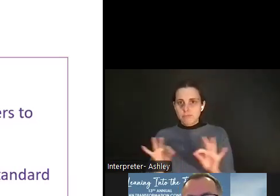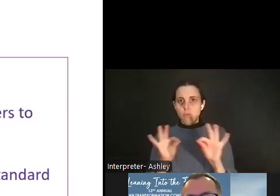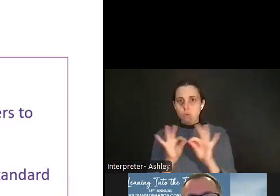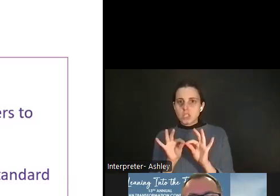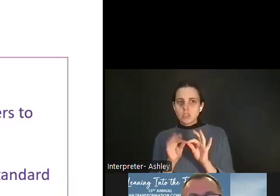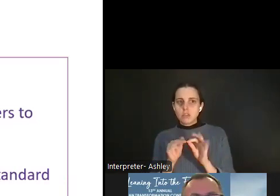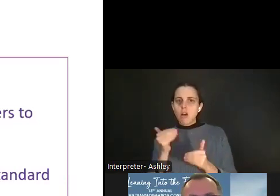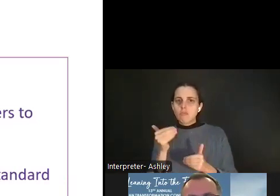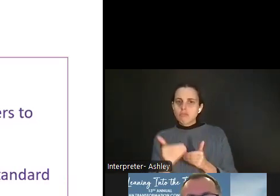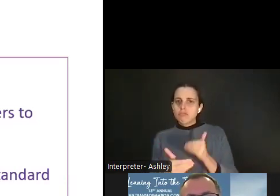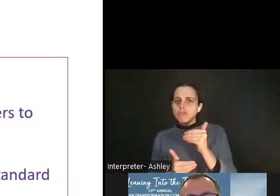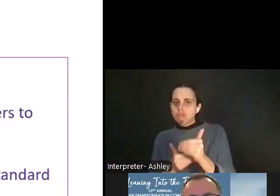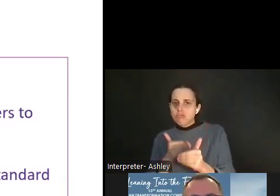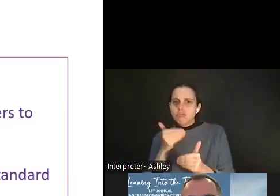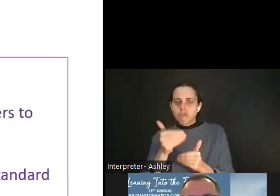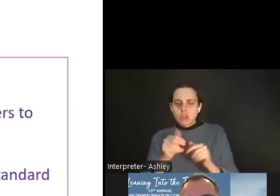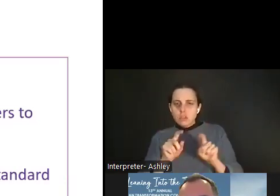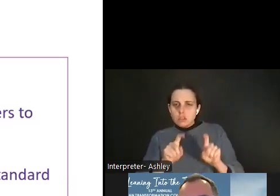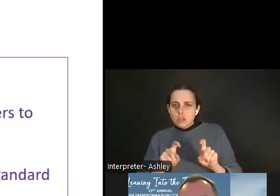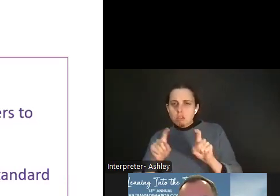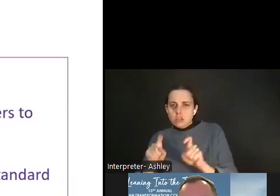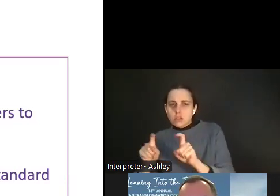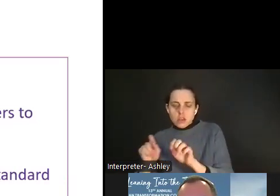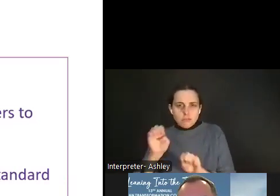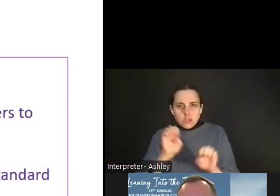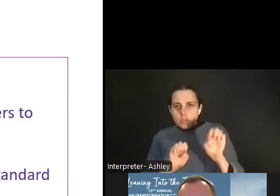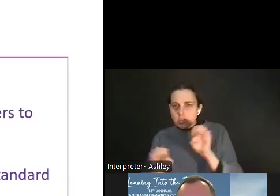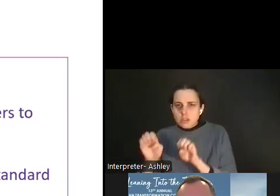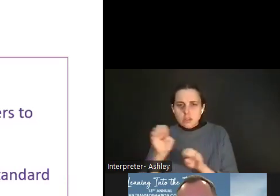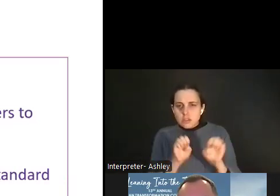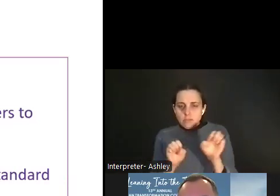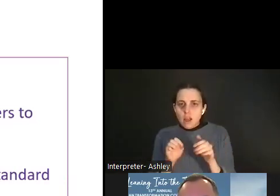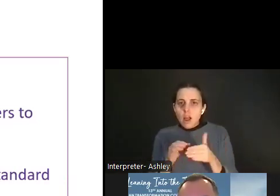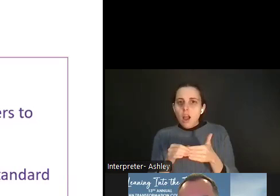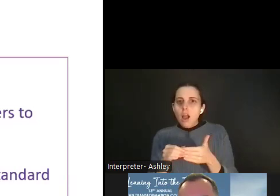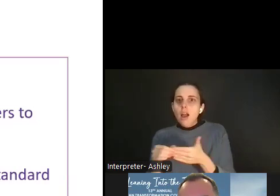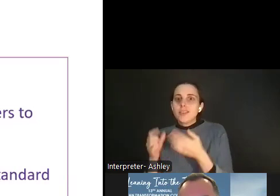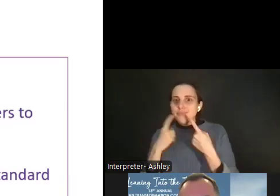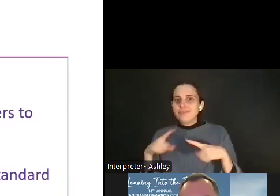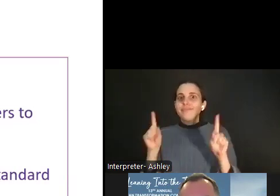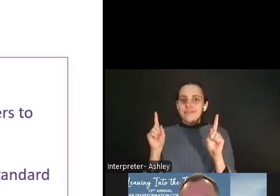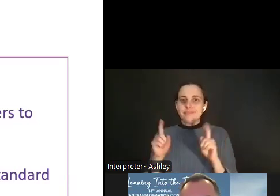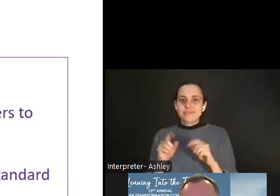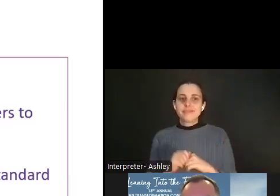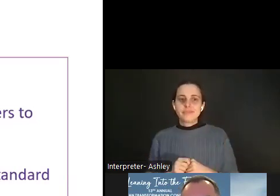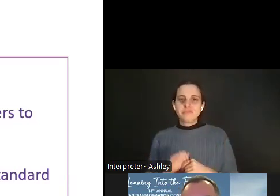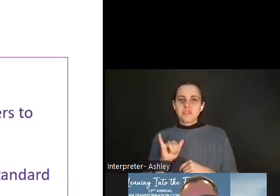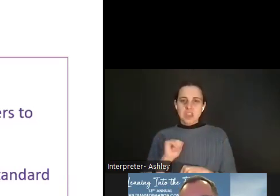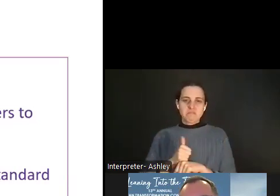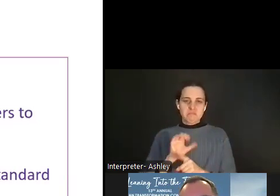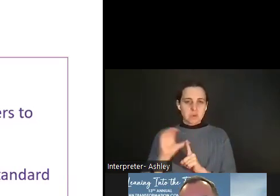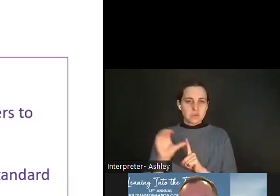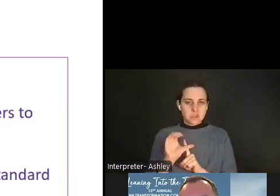nowhere or that fail, and that is okay. That's part of our culture here at FPPS. And